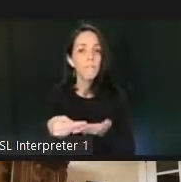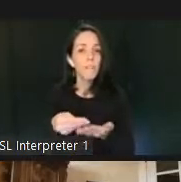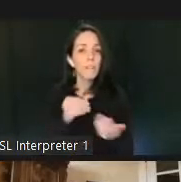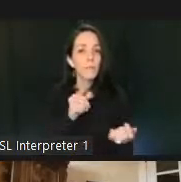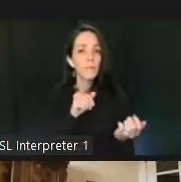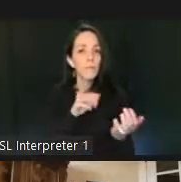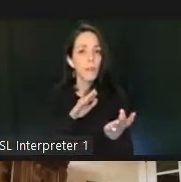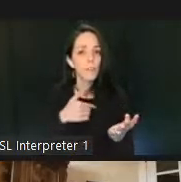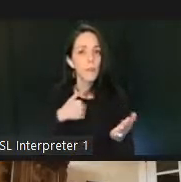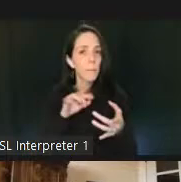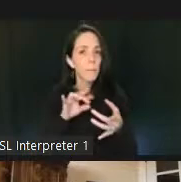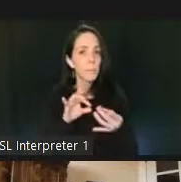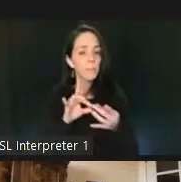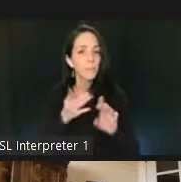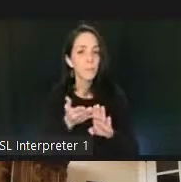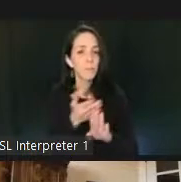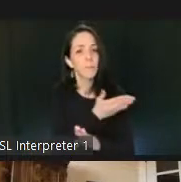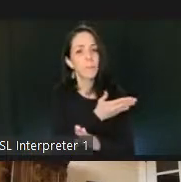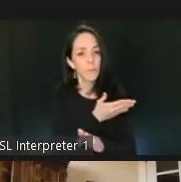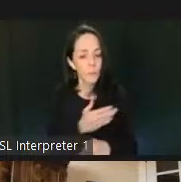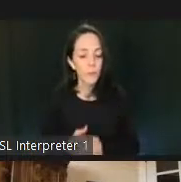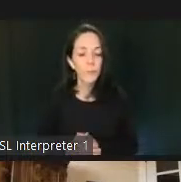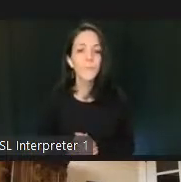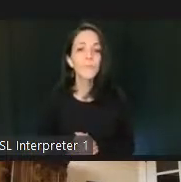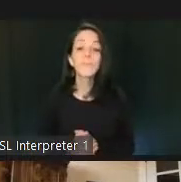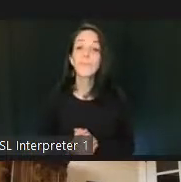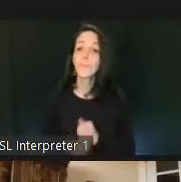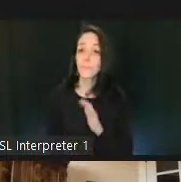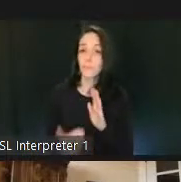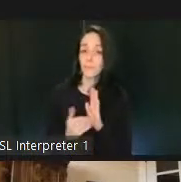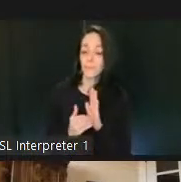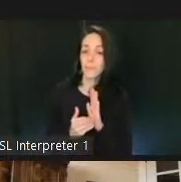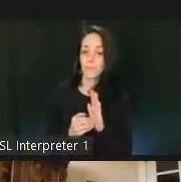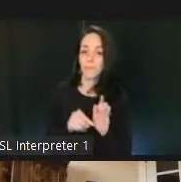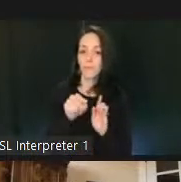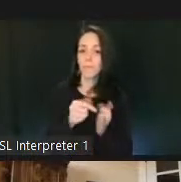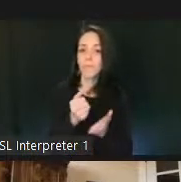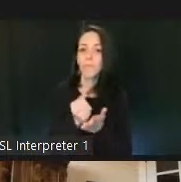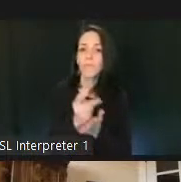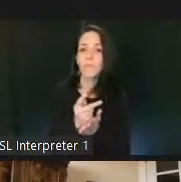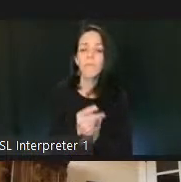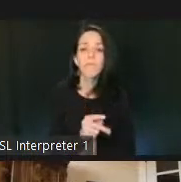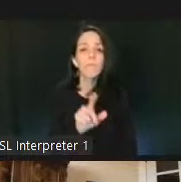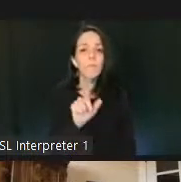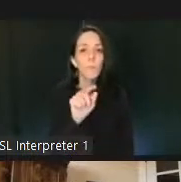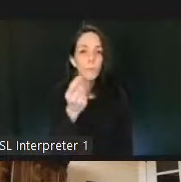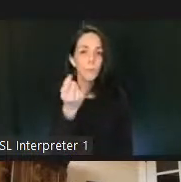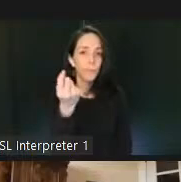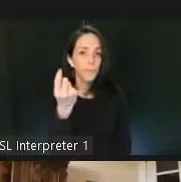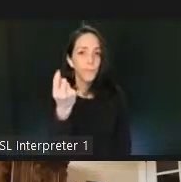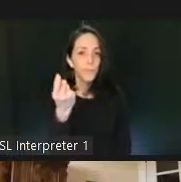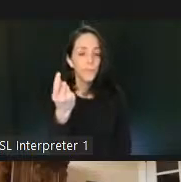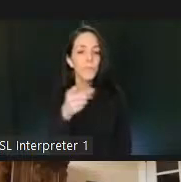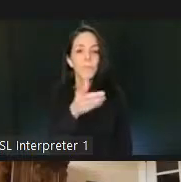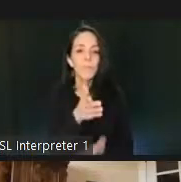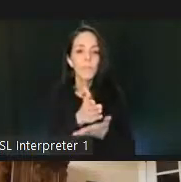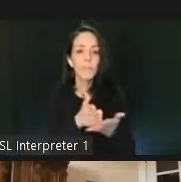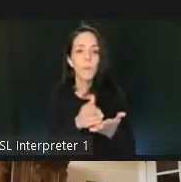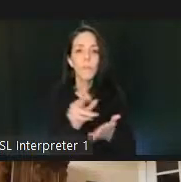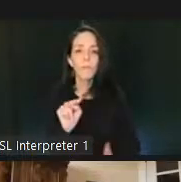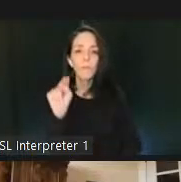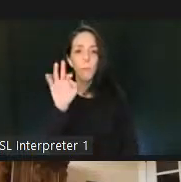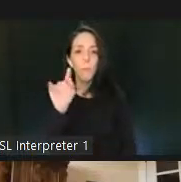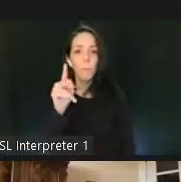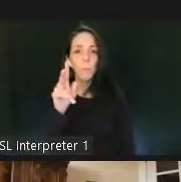mentioned earlier. So again, this was approved in 2011 as a part of the North Bethany